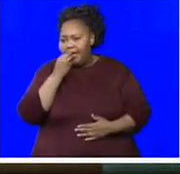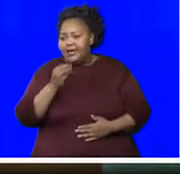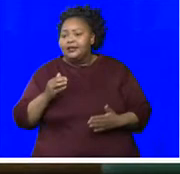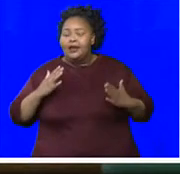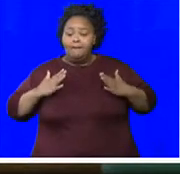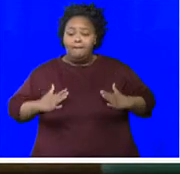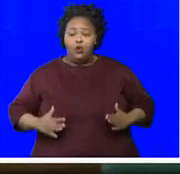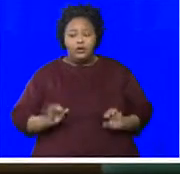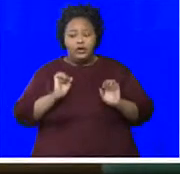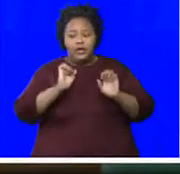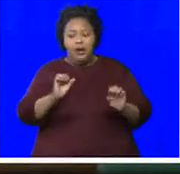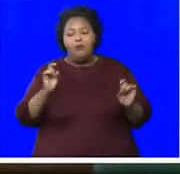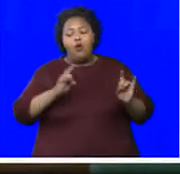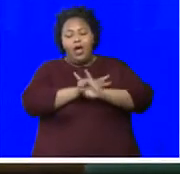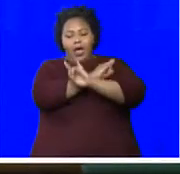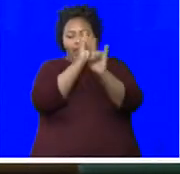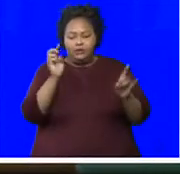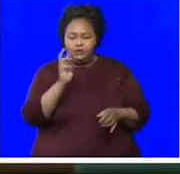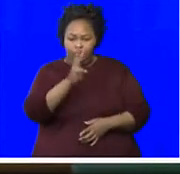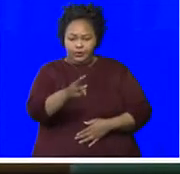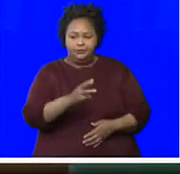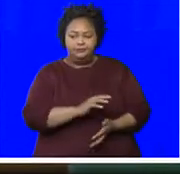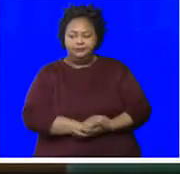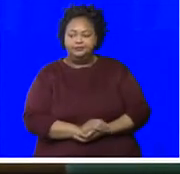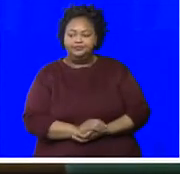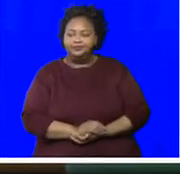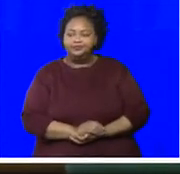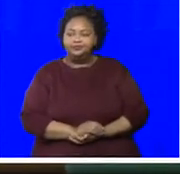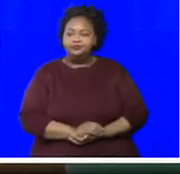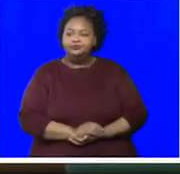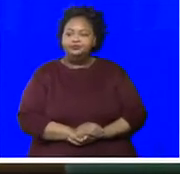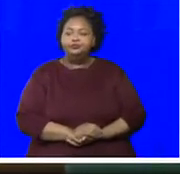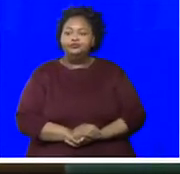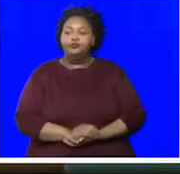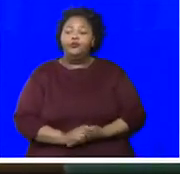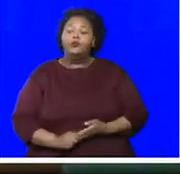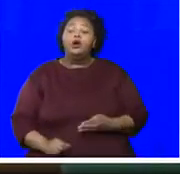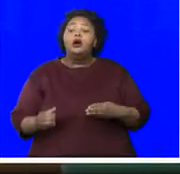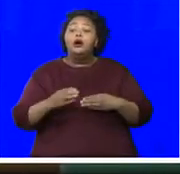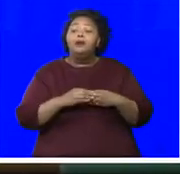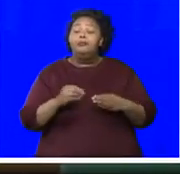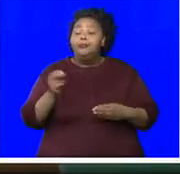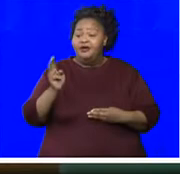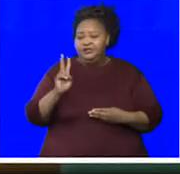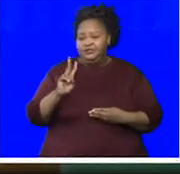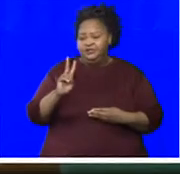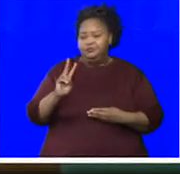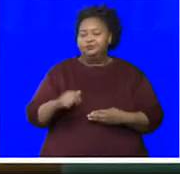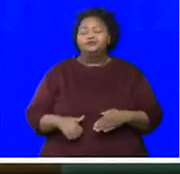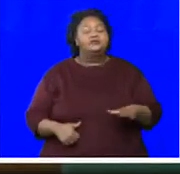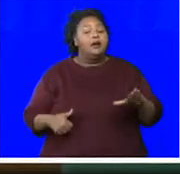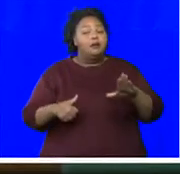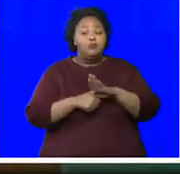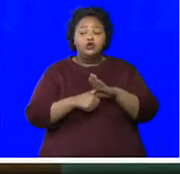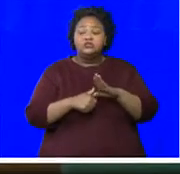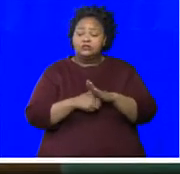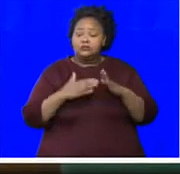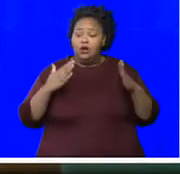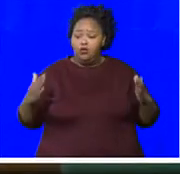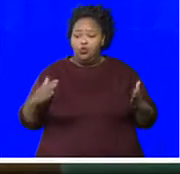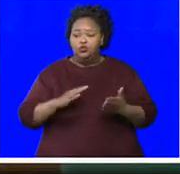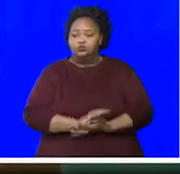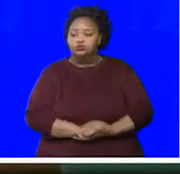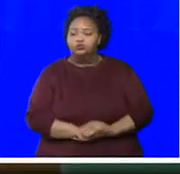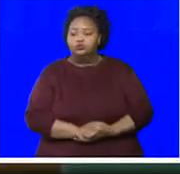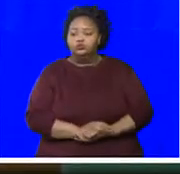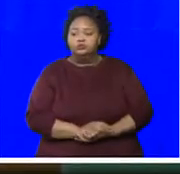I think we all know that the vegetable is a very important crop, especially is the key